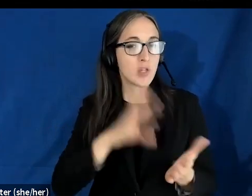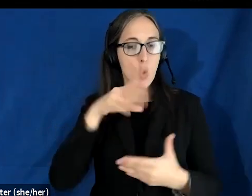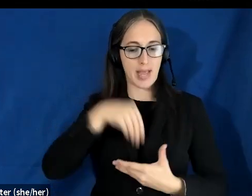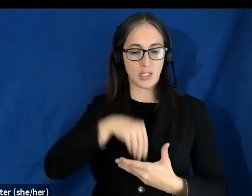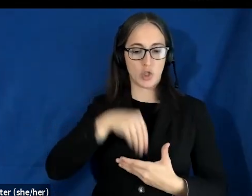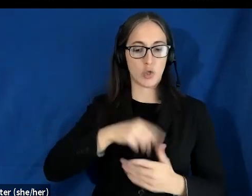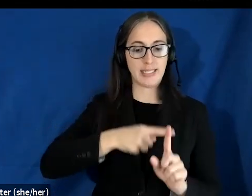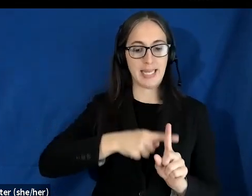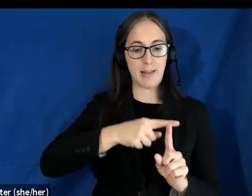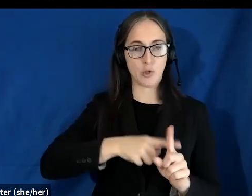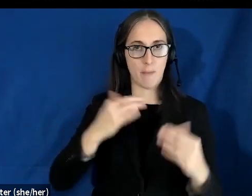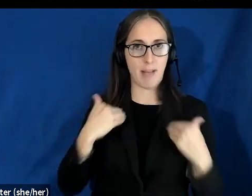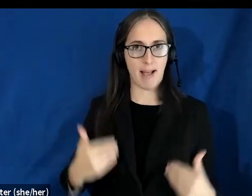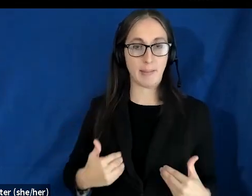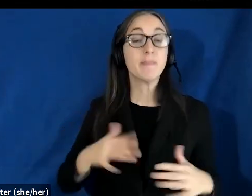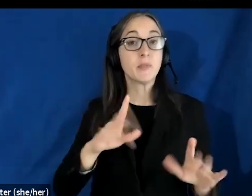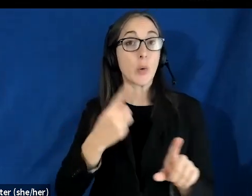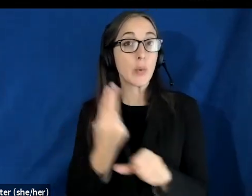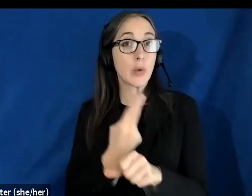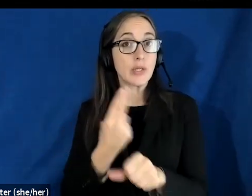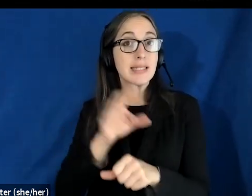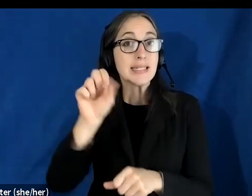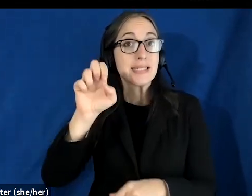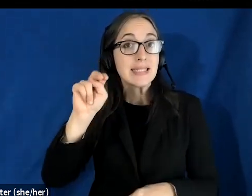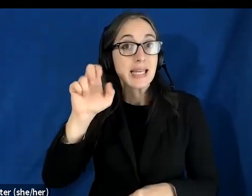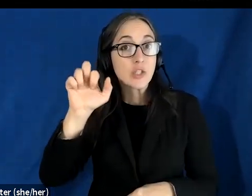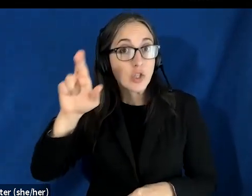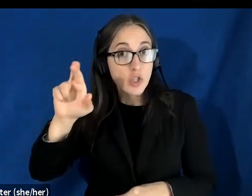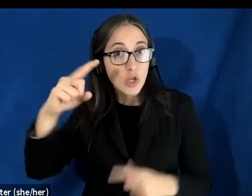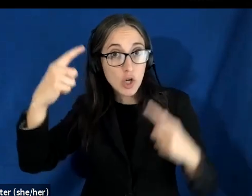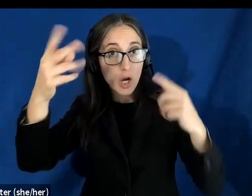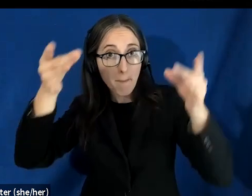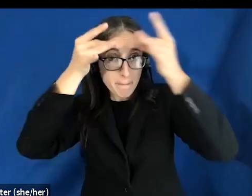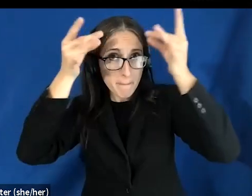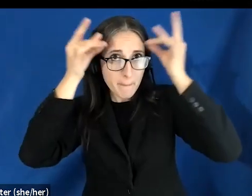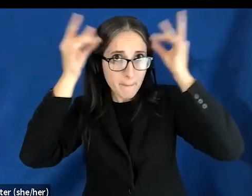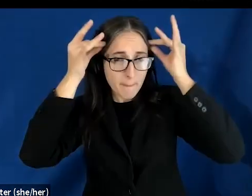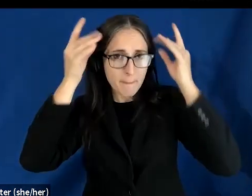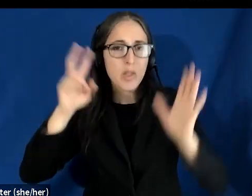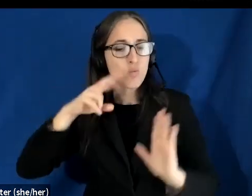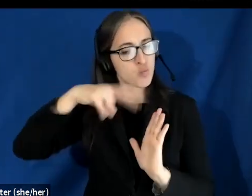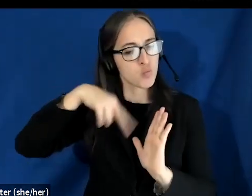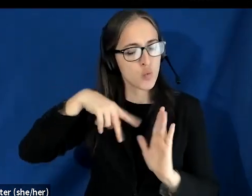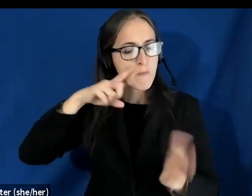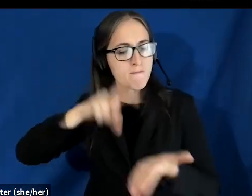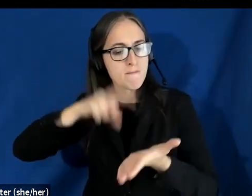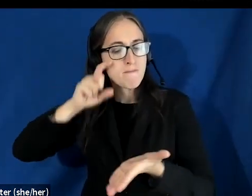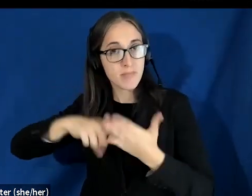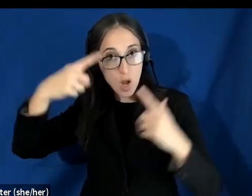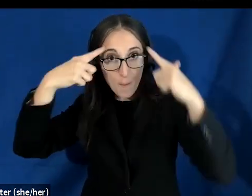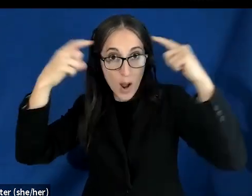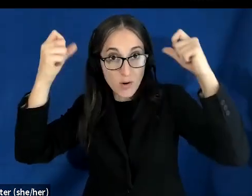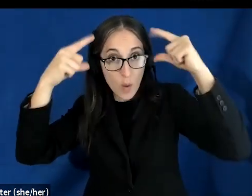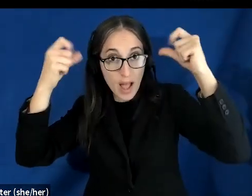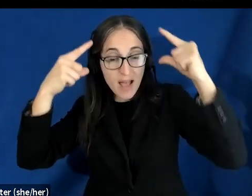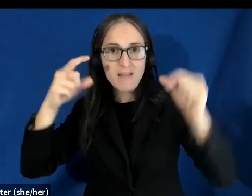can harness them to try to figure out what the person is thinking and leverage that to do work. Right now, I think